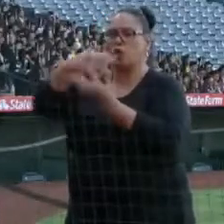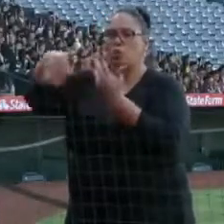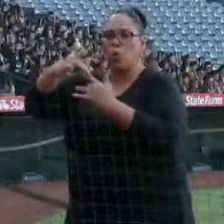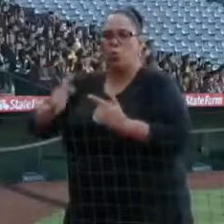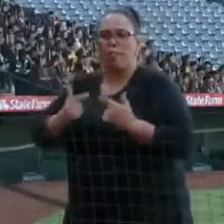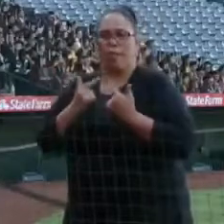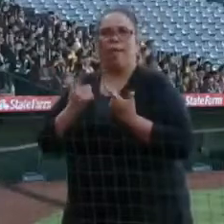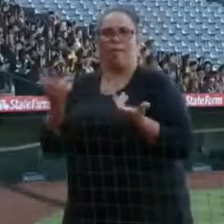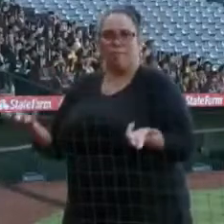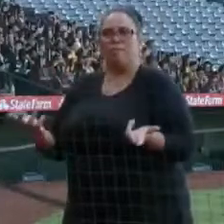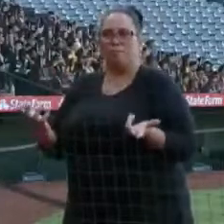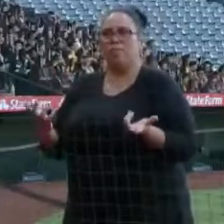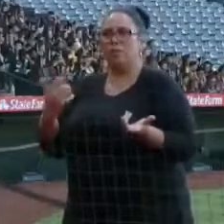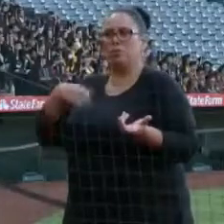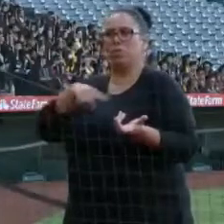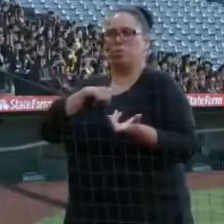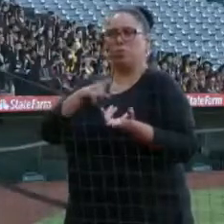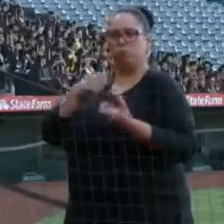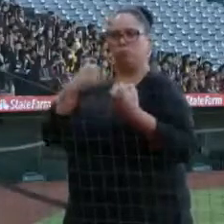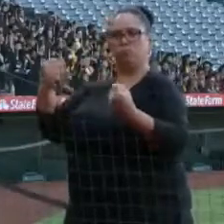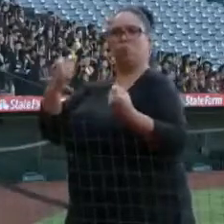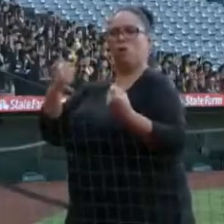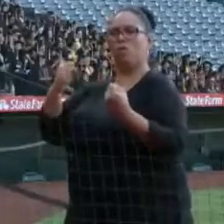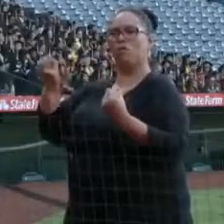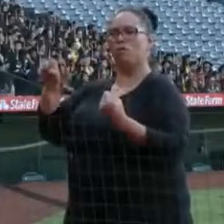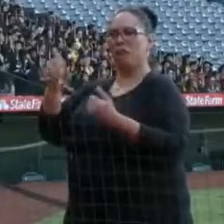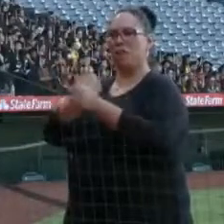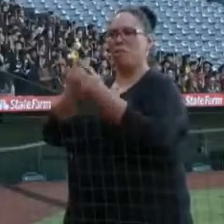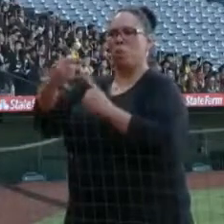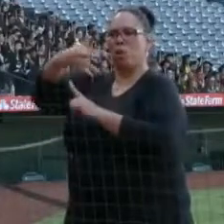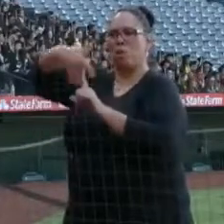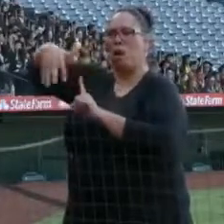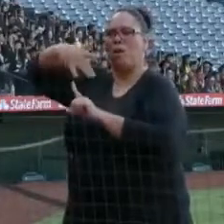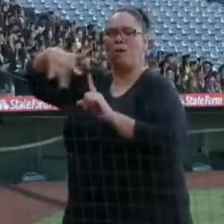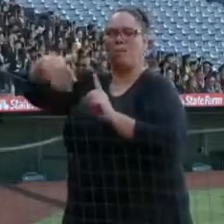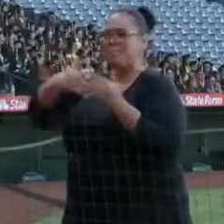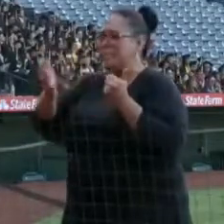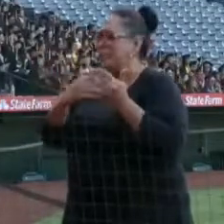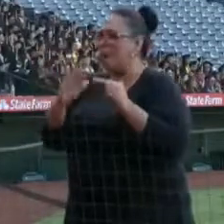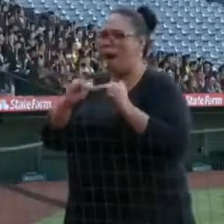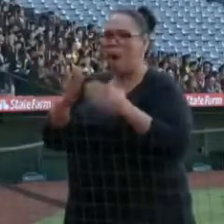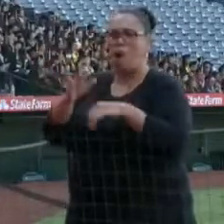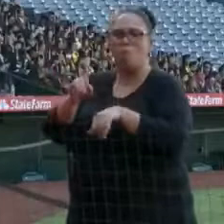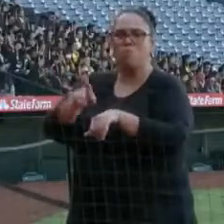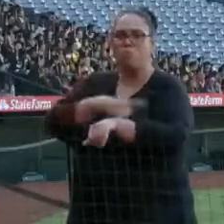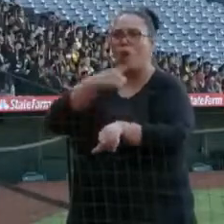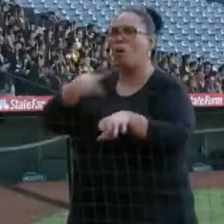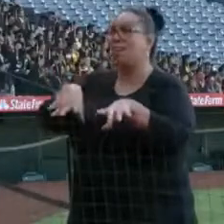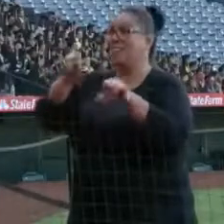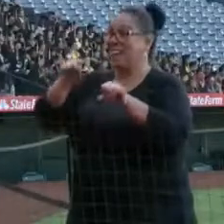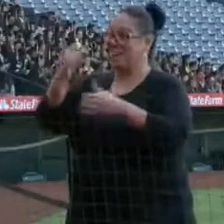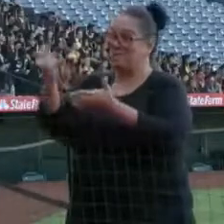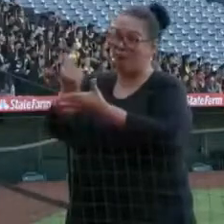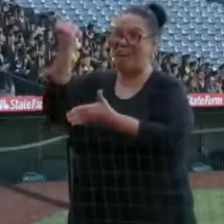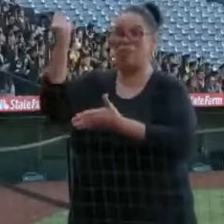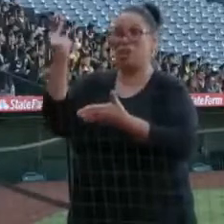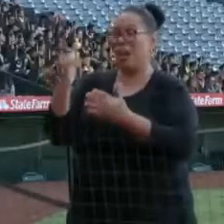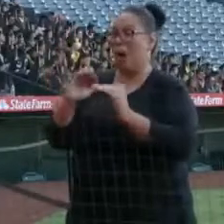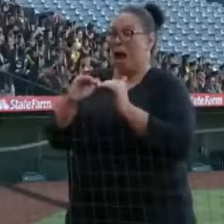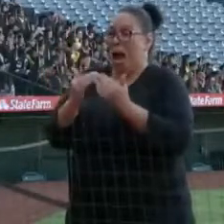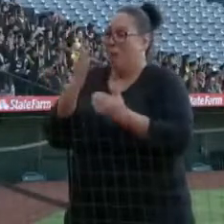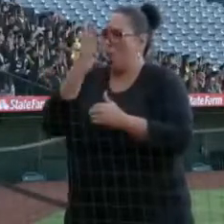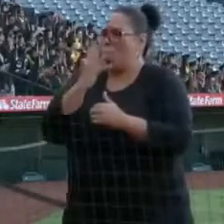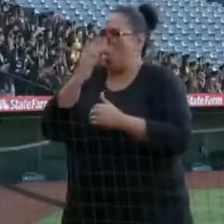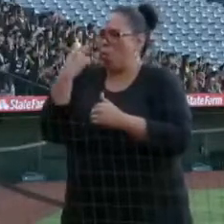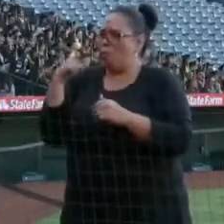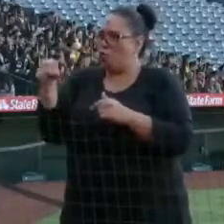strong for ourselves and those around us. No matter how long it took to graduate or what path may have looked for you, all